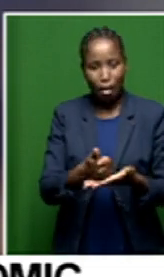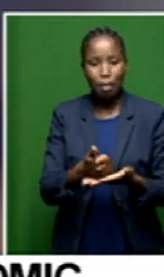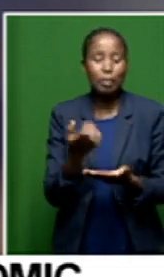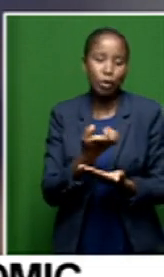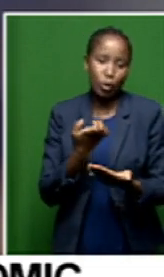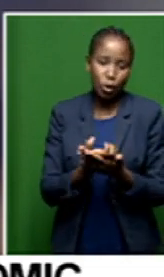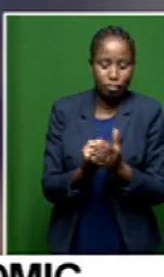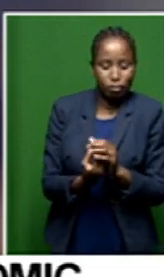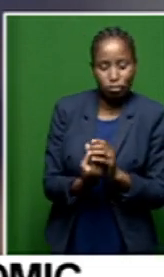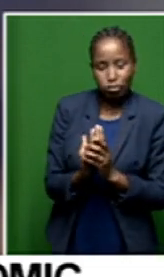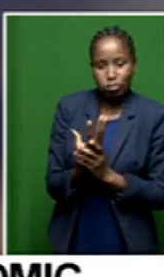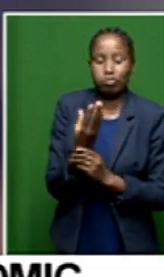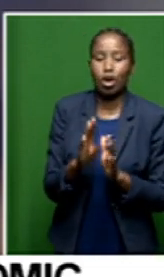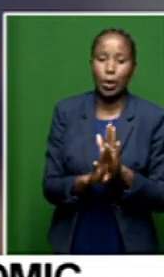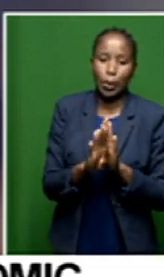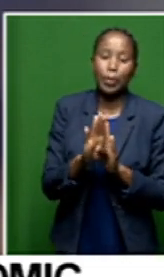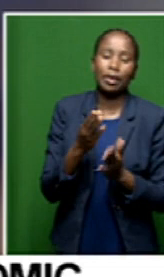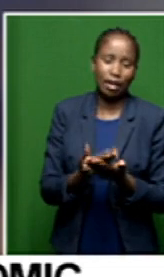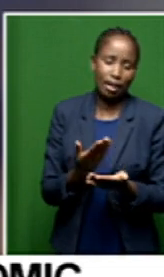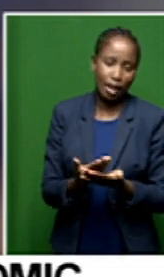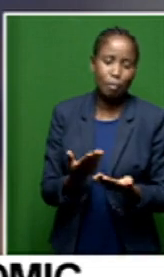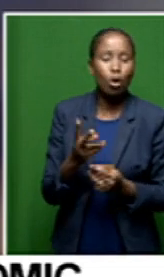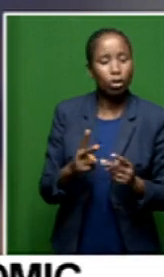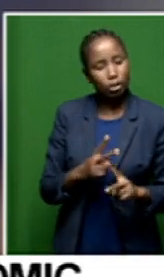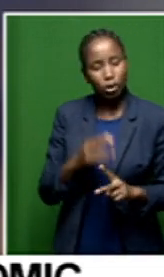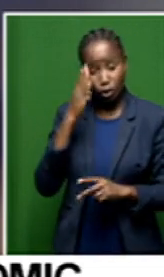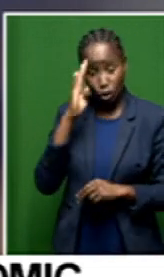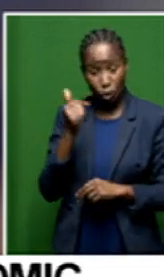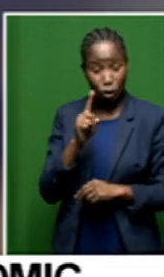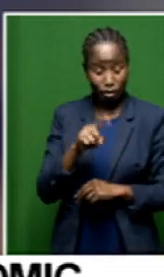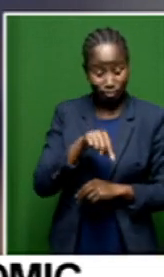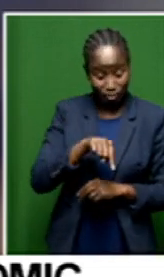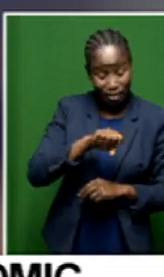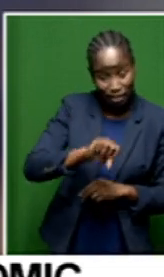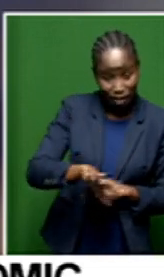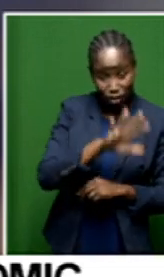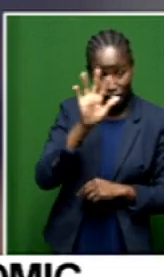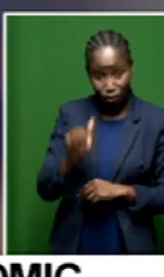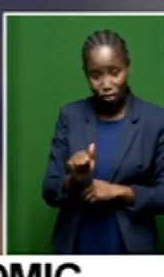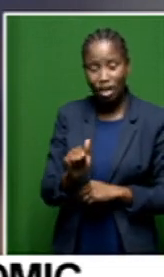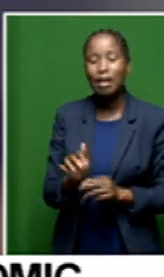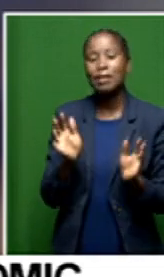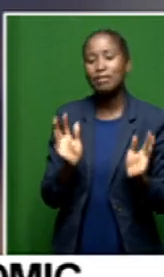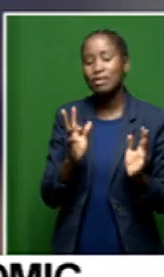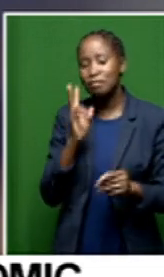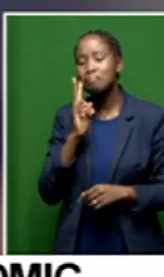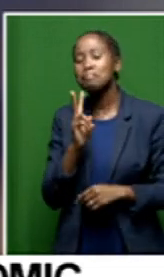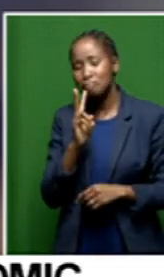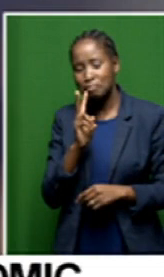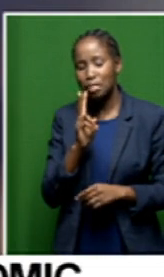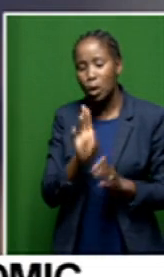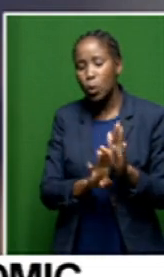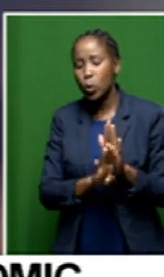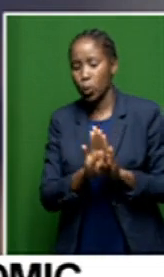find some sustenance and sustainable growth. We do know that in South Africa, there has been a period where we do see growth